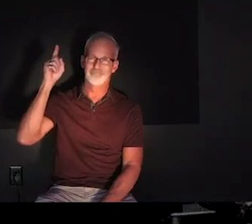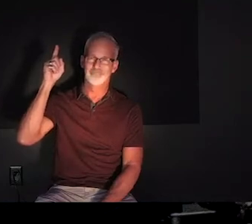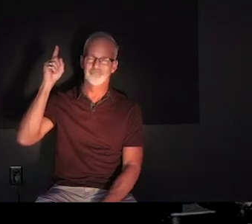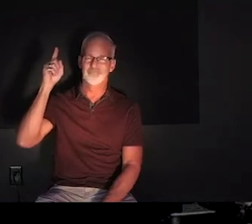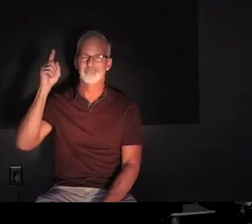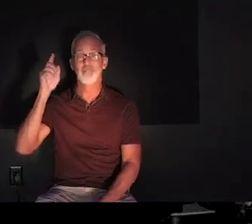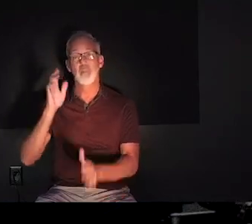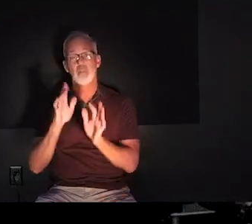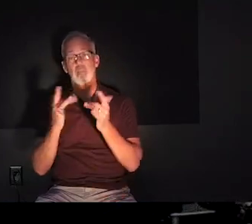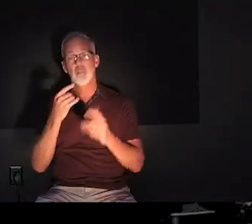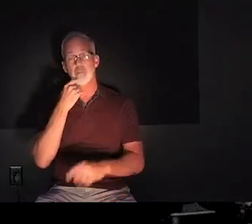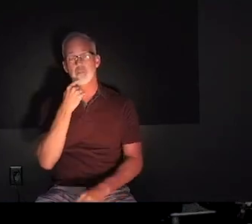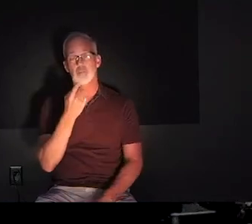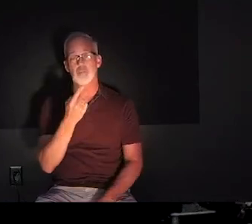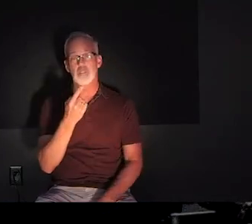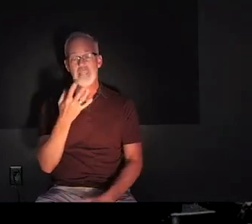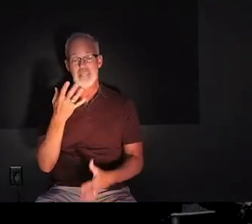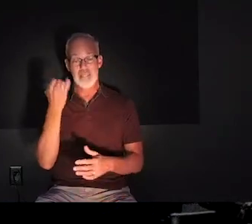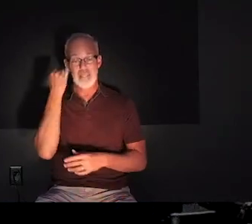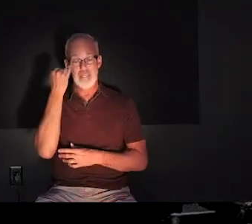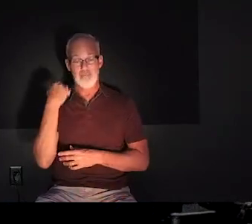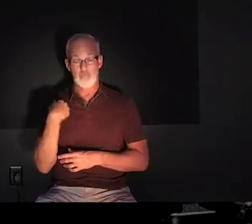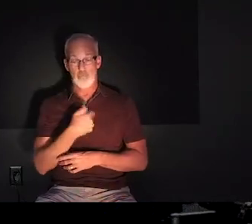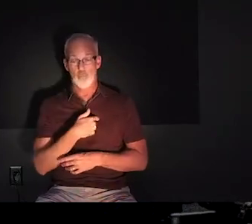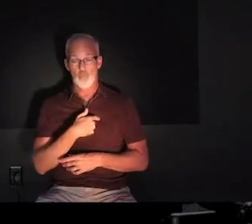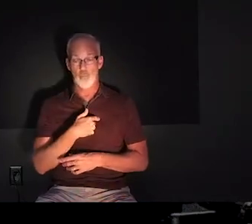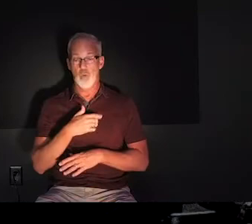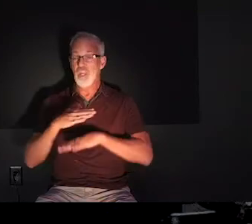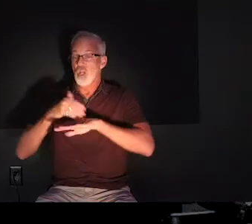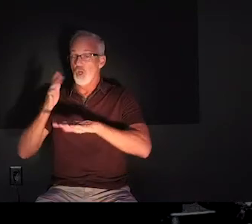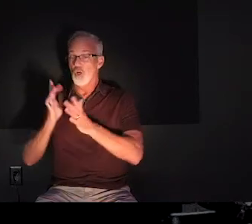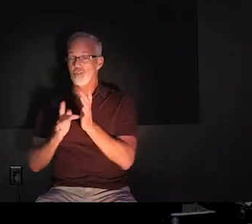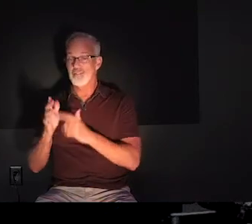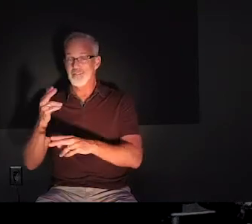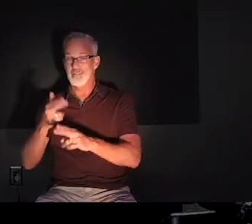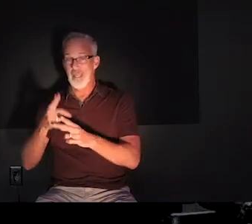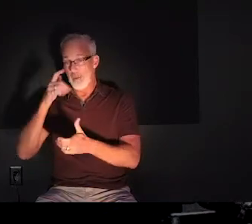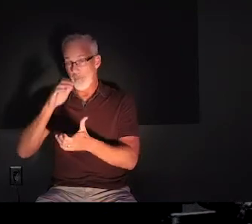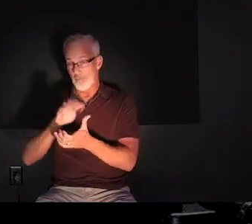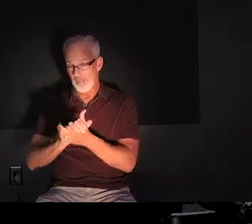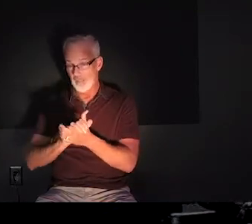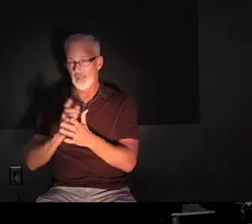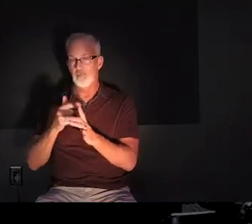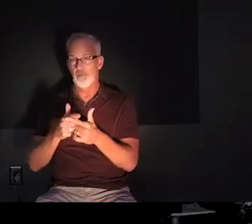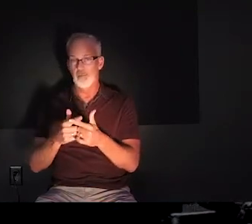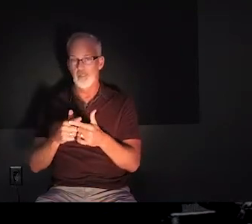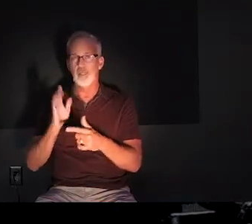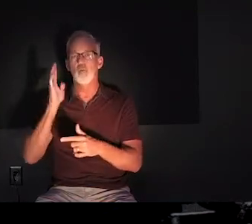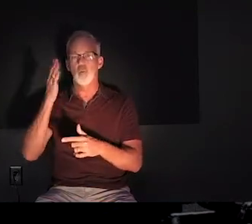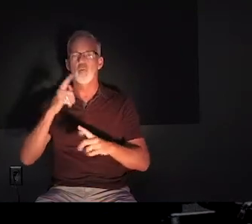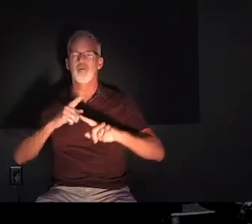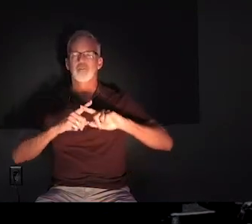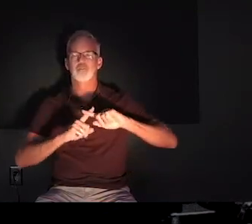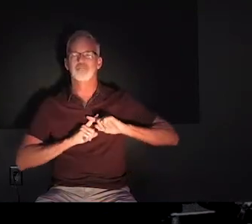The Bible tells us, if we call upon the name of the Lord, we shall be saved.